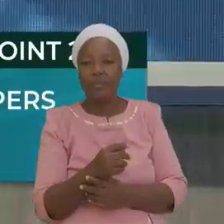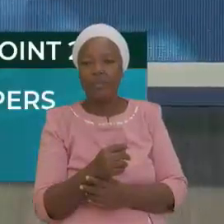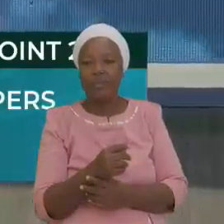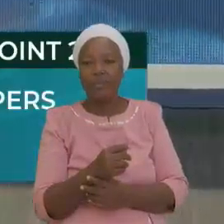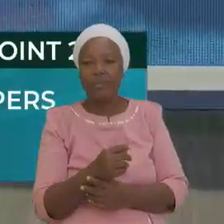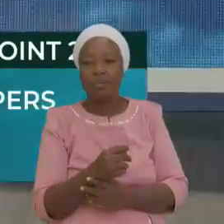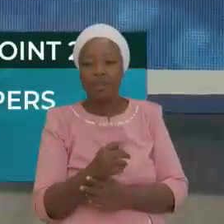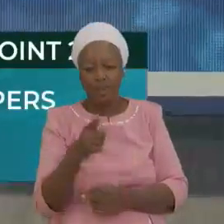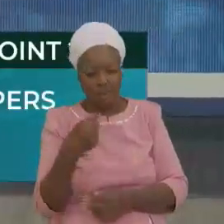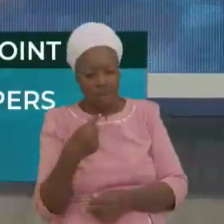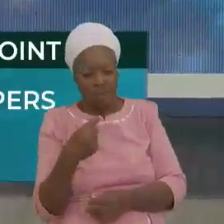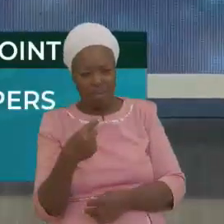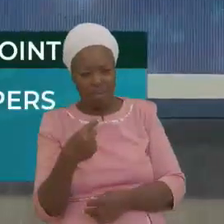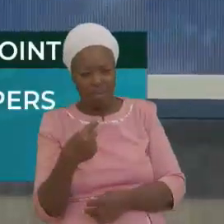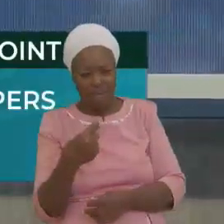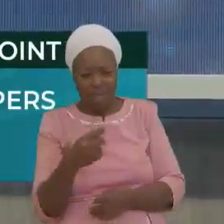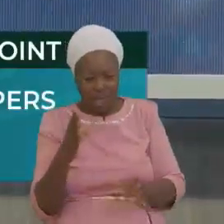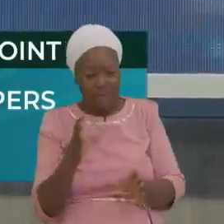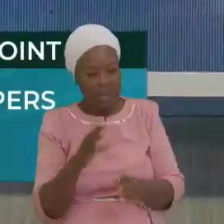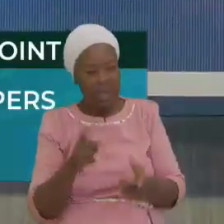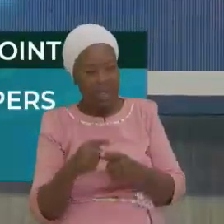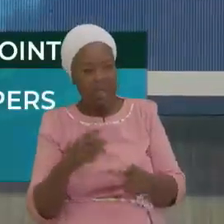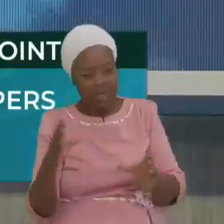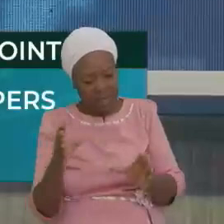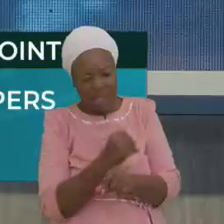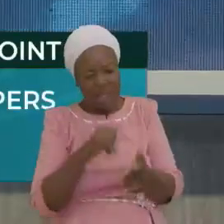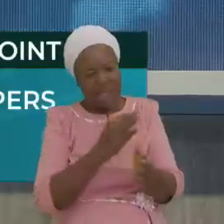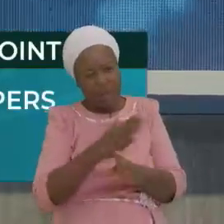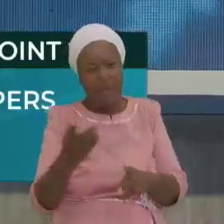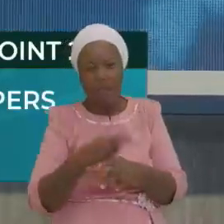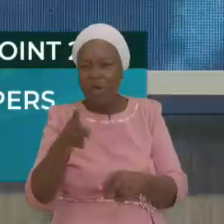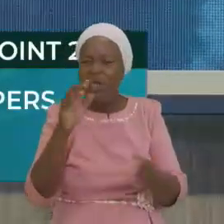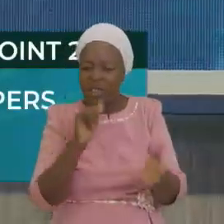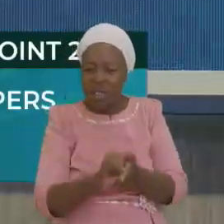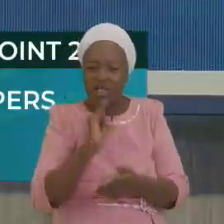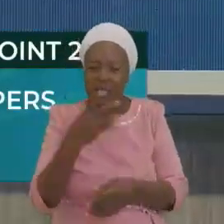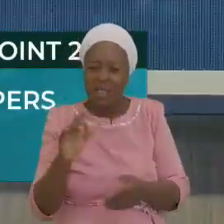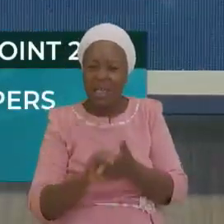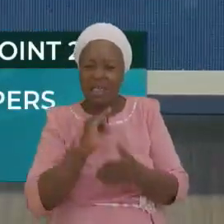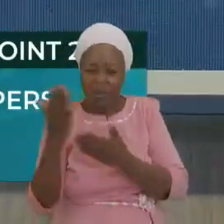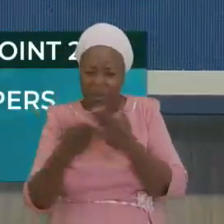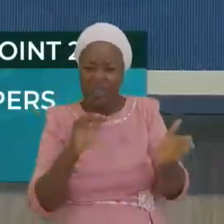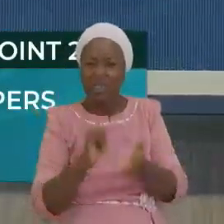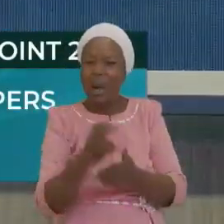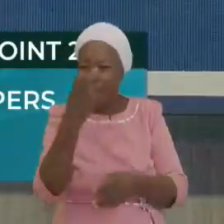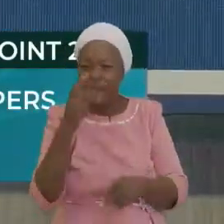He said, cast it away from you. That's the thing that is causing the blindness.